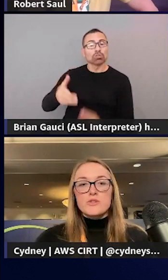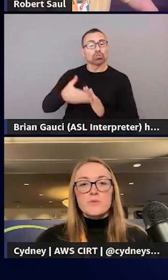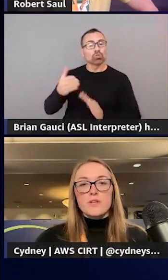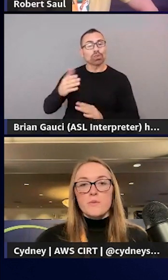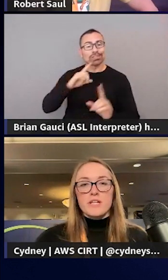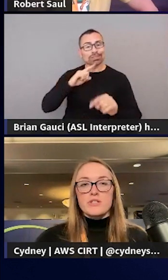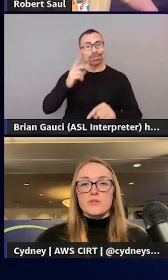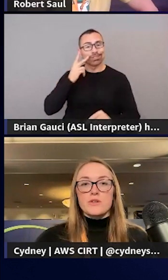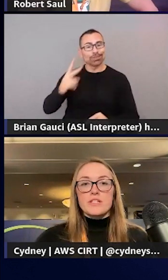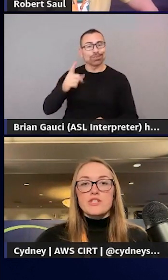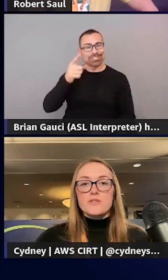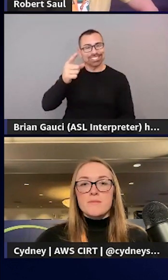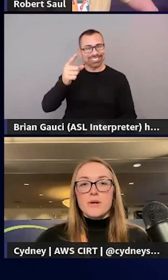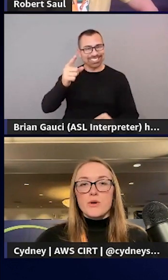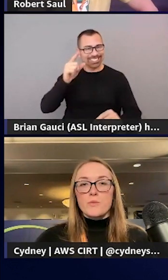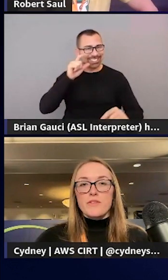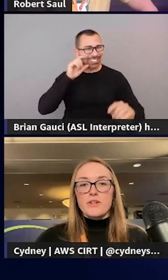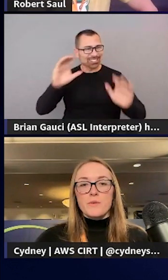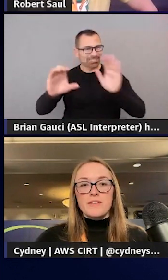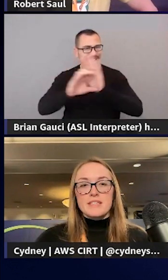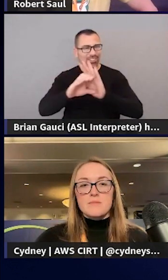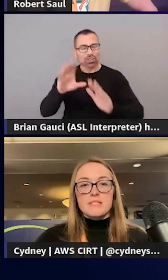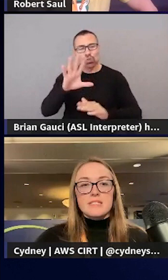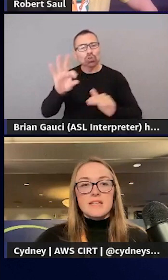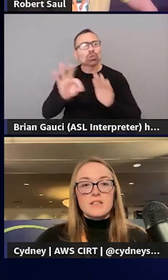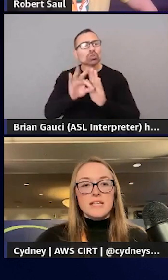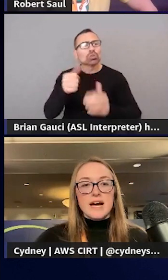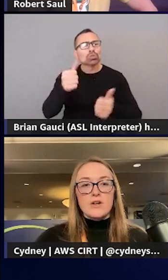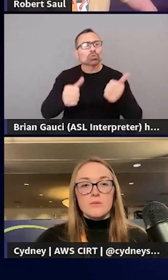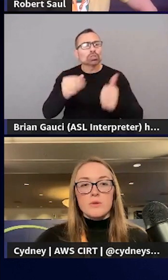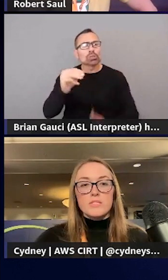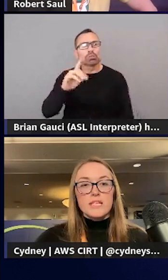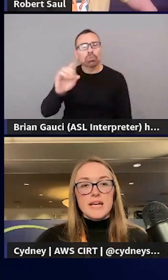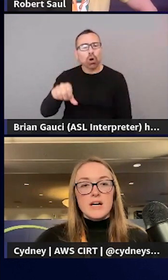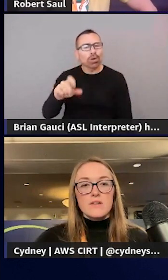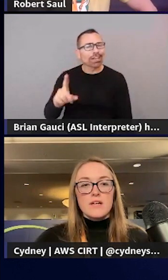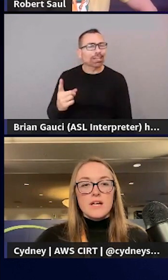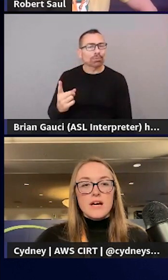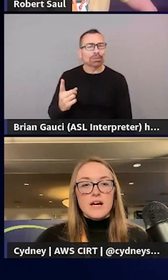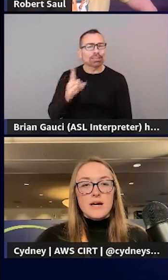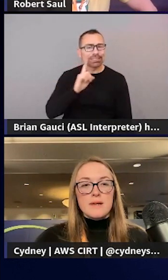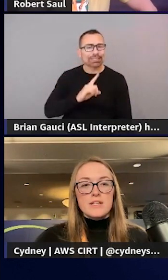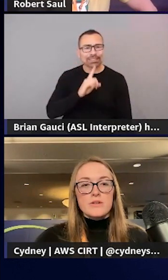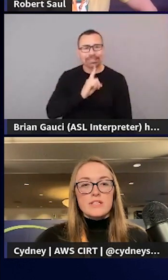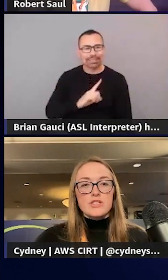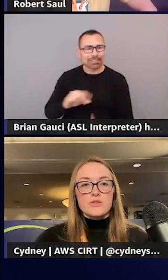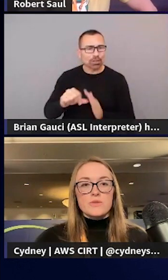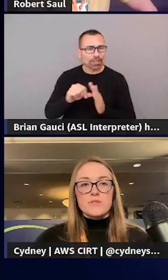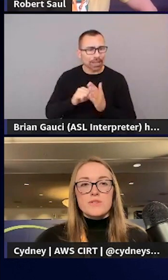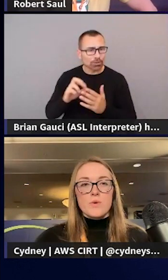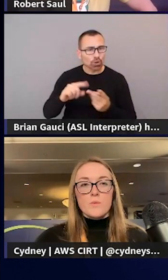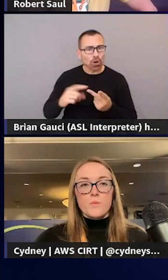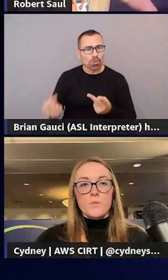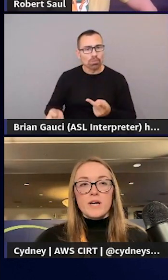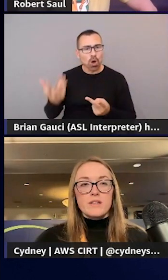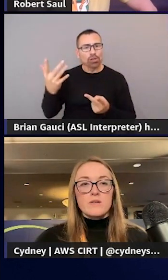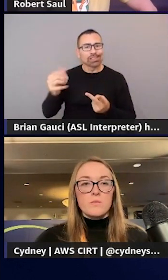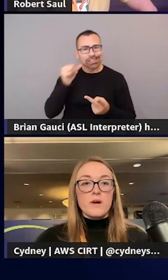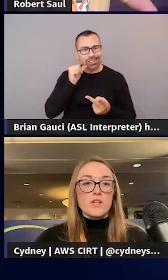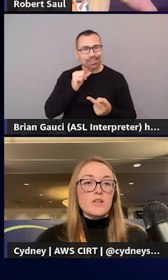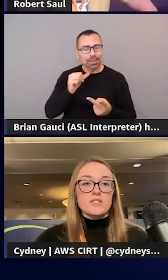can choose what you want to do. You can choose a mode, whether you want that to be single account or multi-account, and you can choose